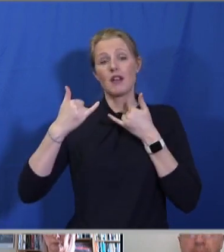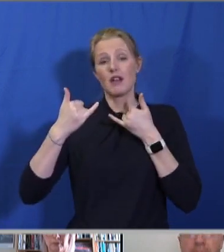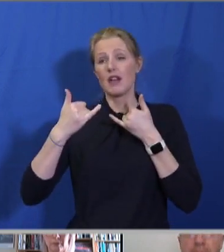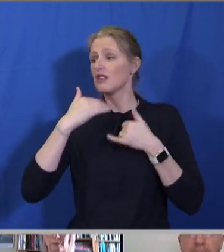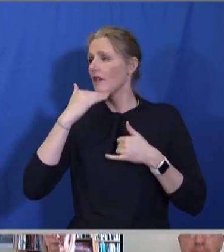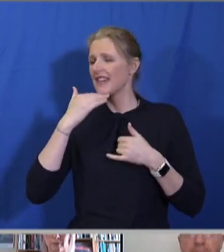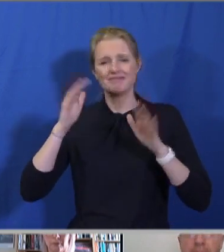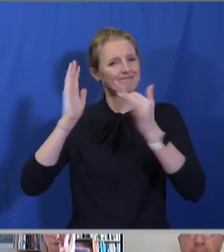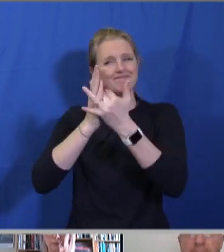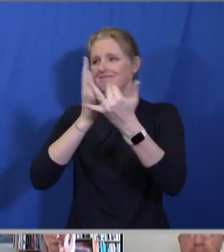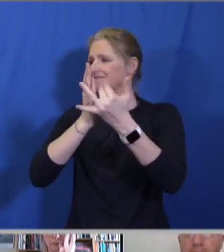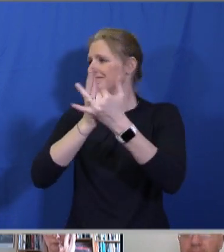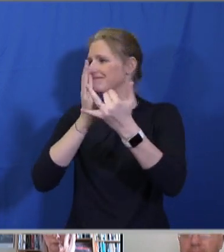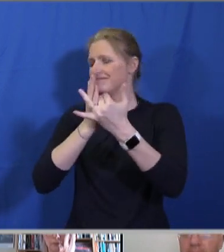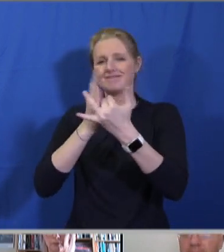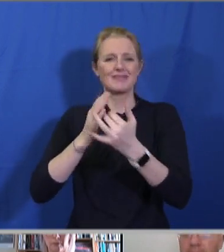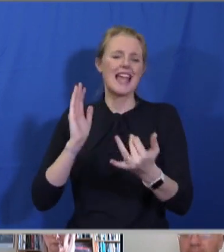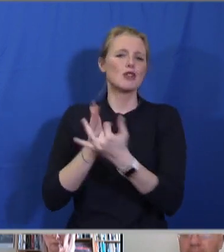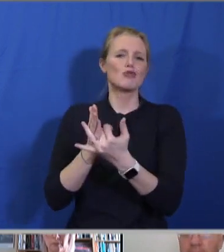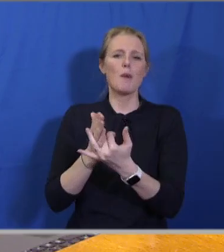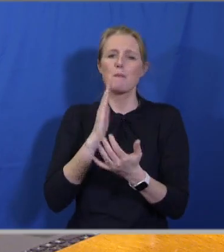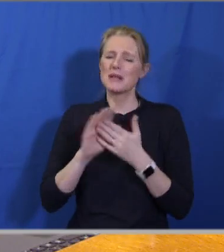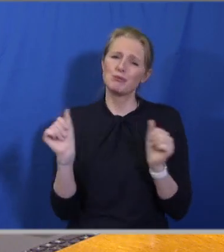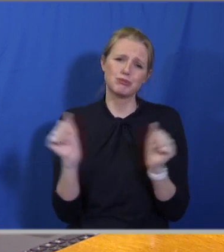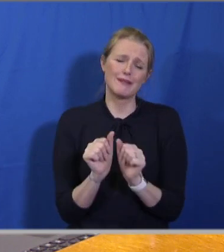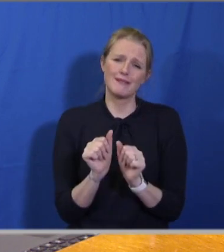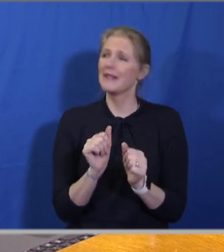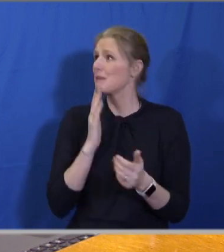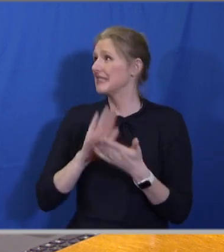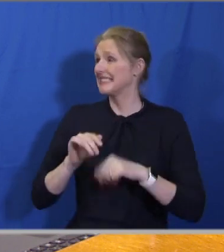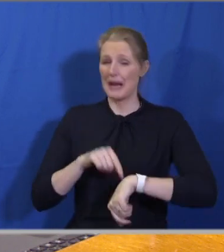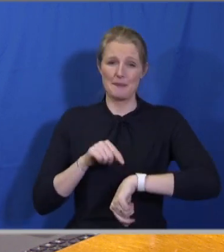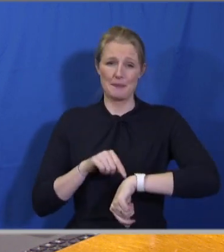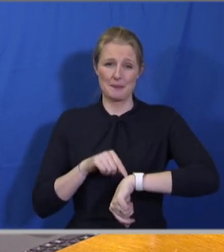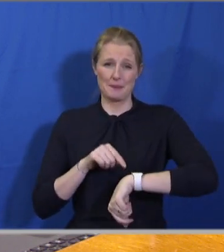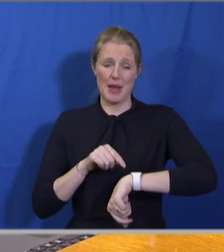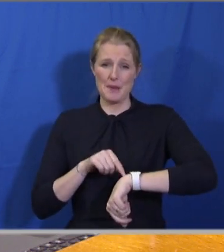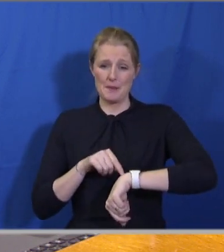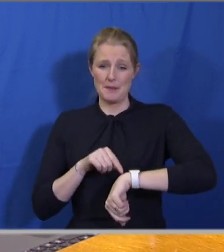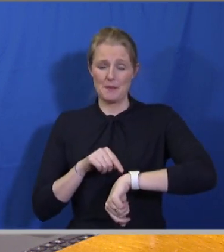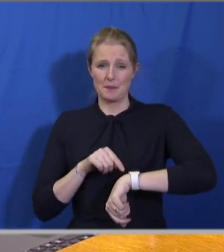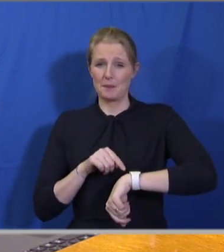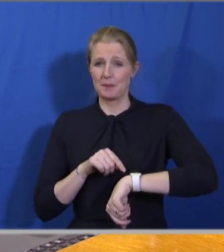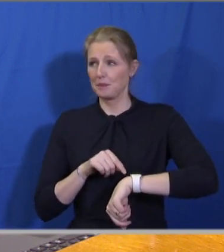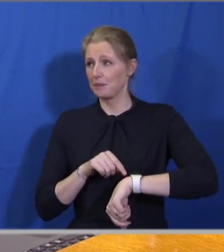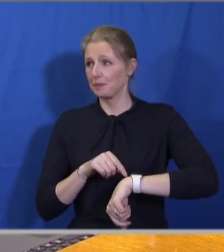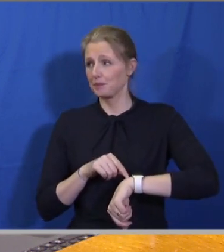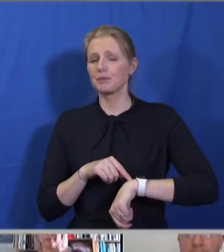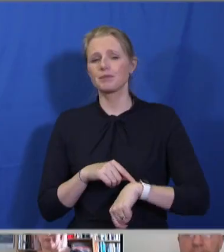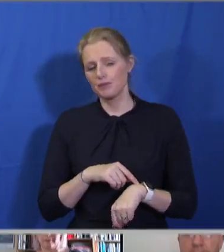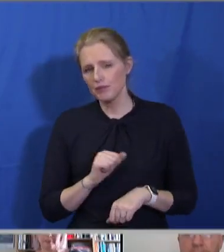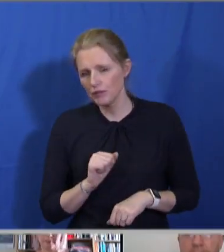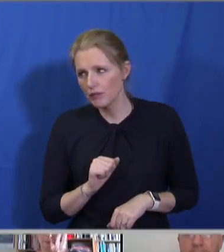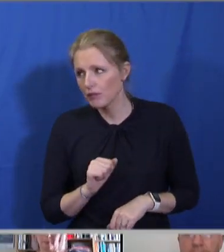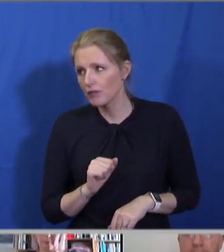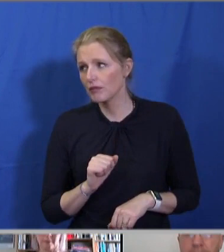Sorry, I'll have to interrupt you there and ask you to be as brief as possible. We are under pressure of time. Specific. Well, no, so I mean, I